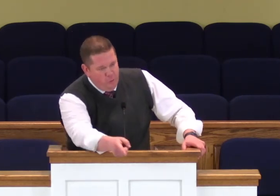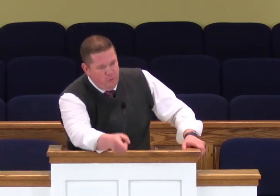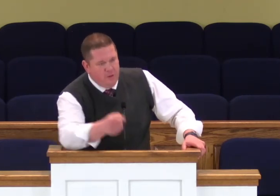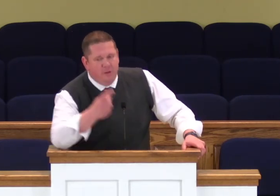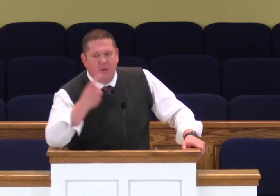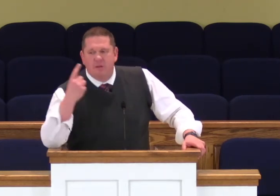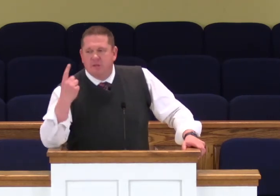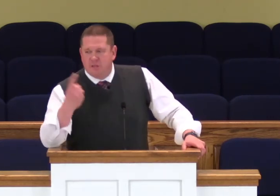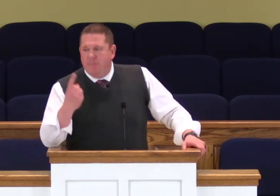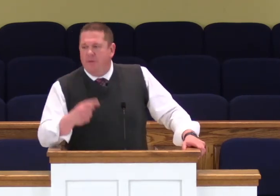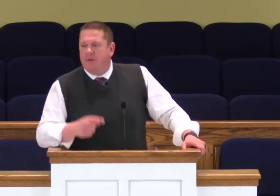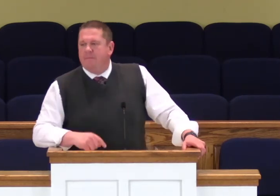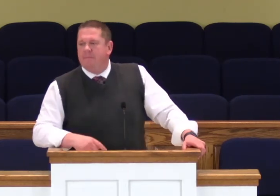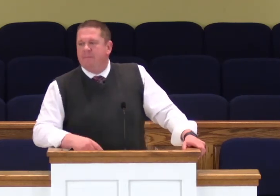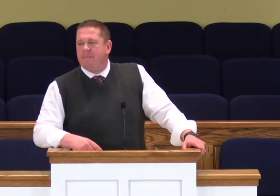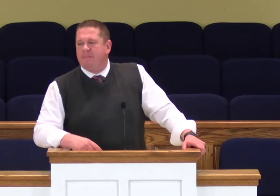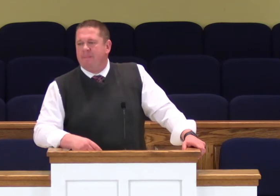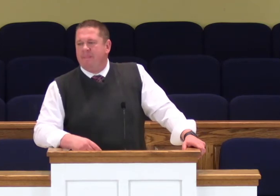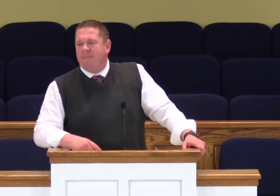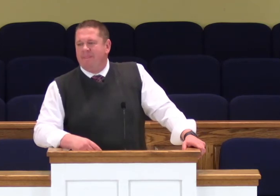you something.